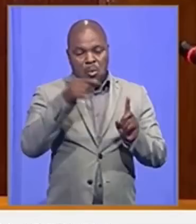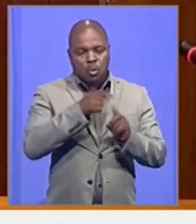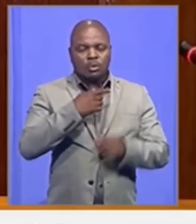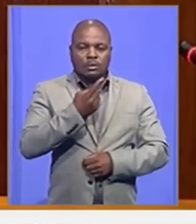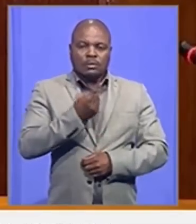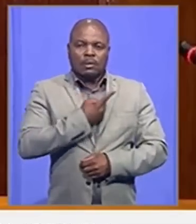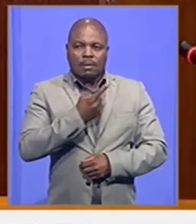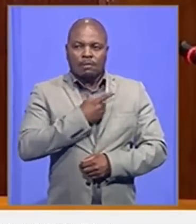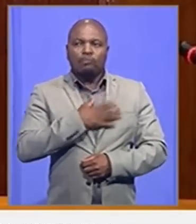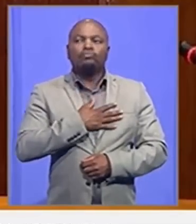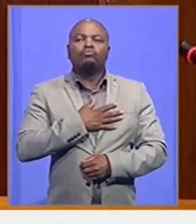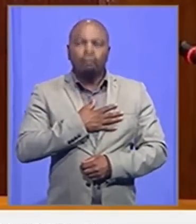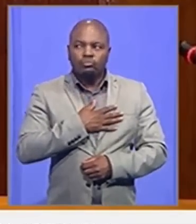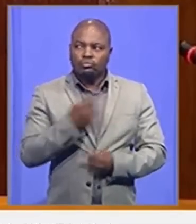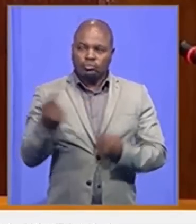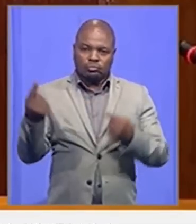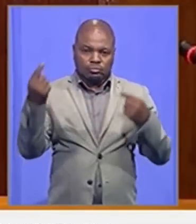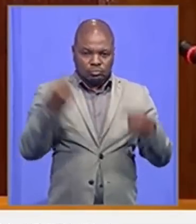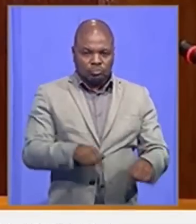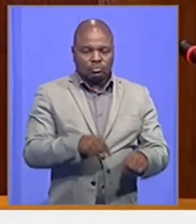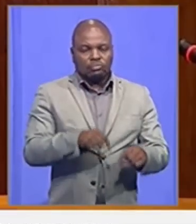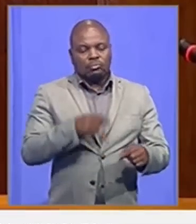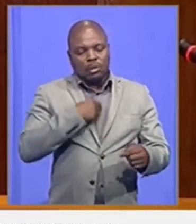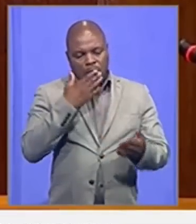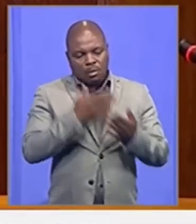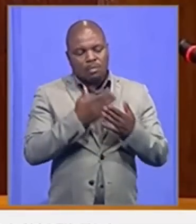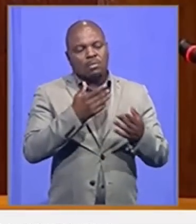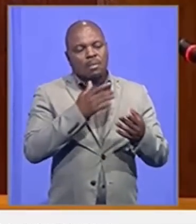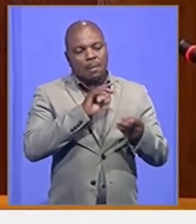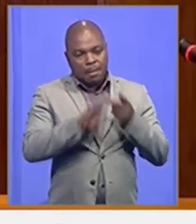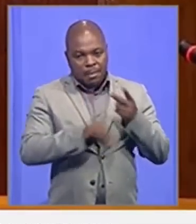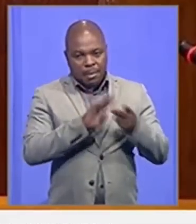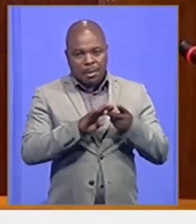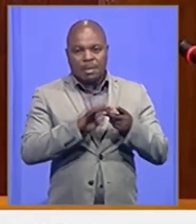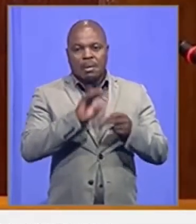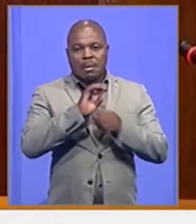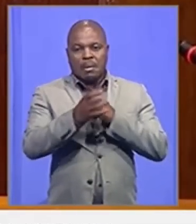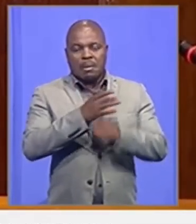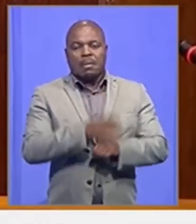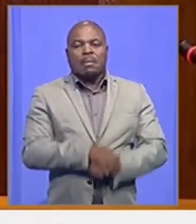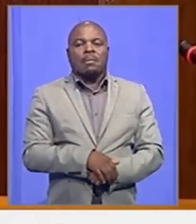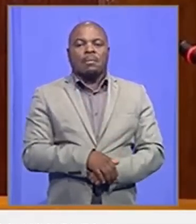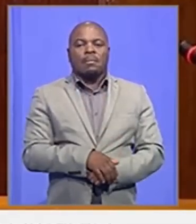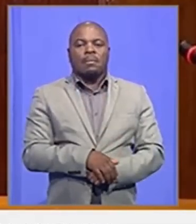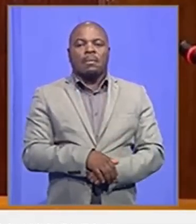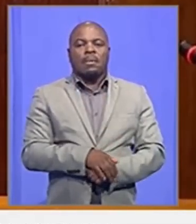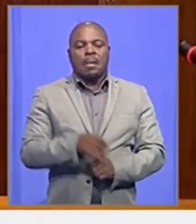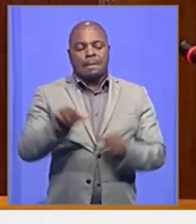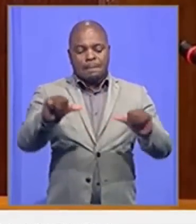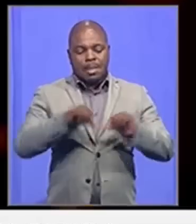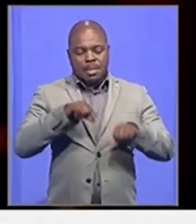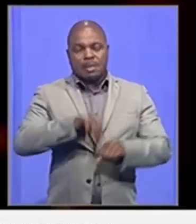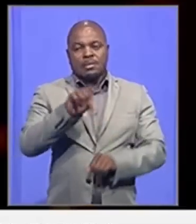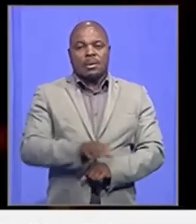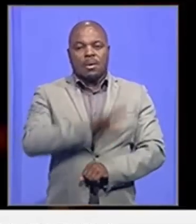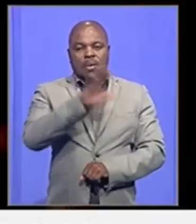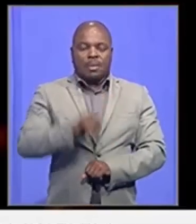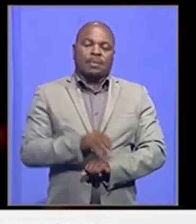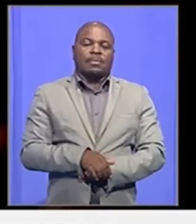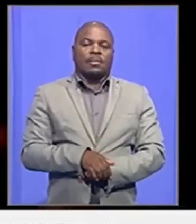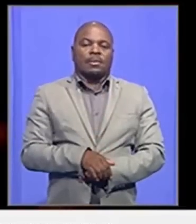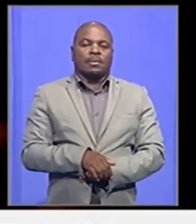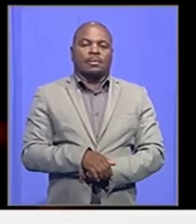willingly acquiesced to her transportation back to South Africa. Go sa le